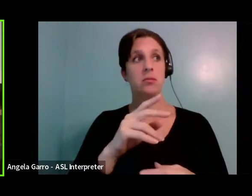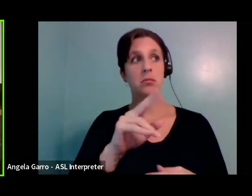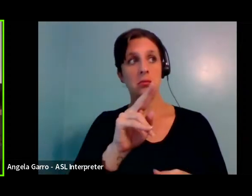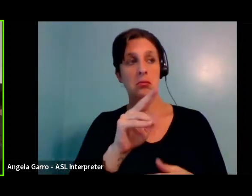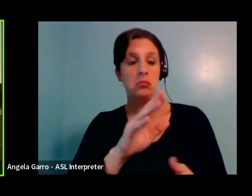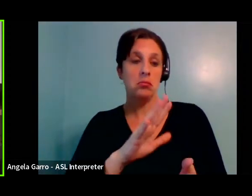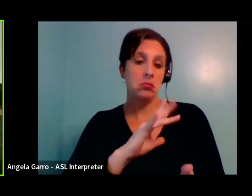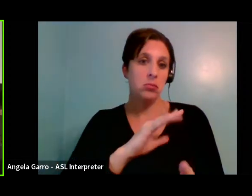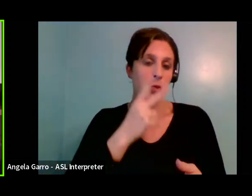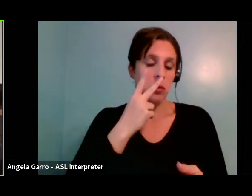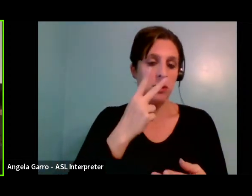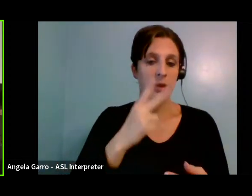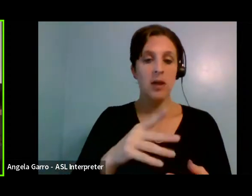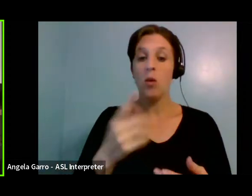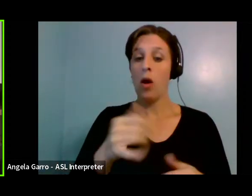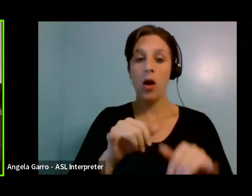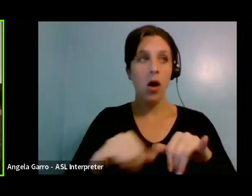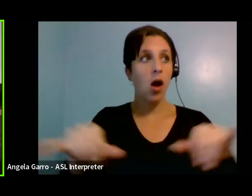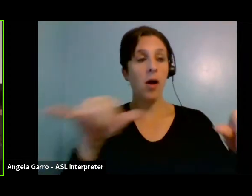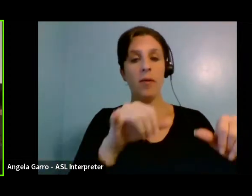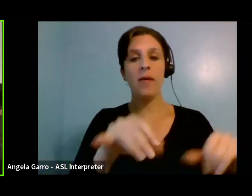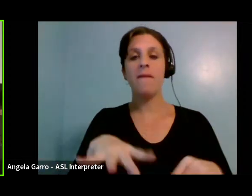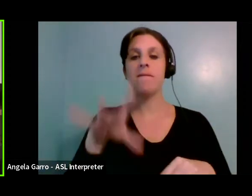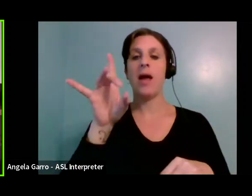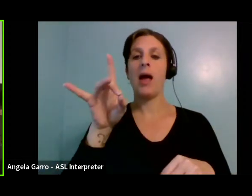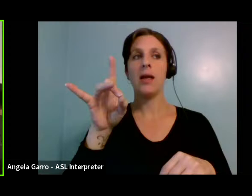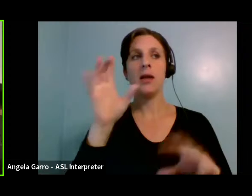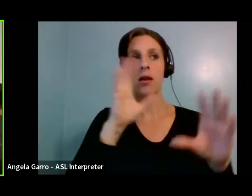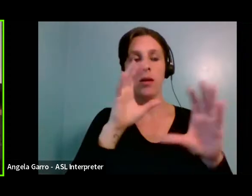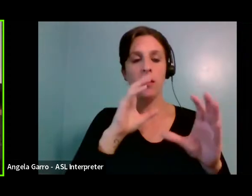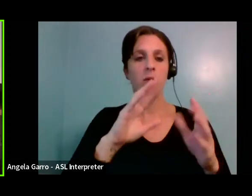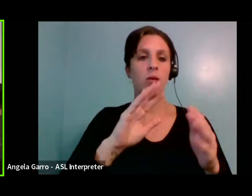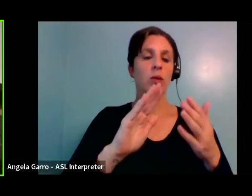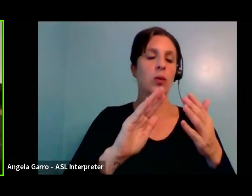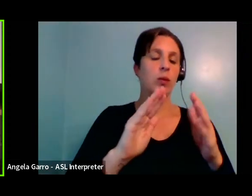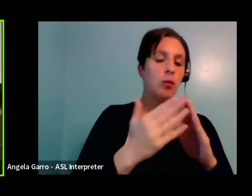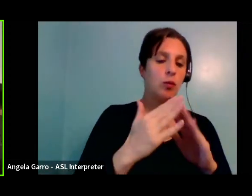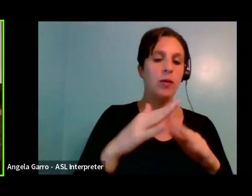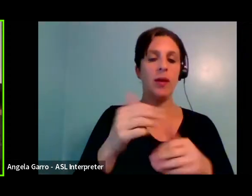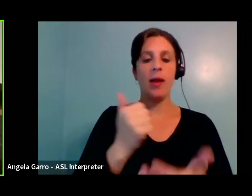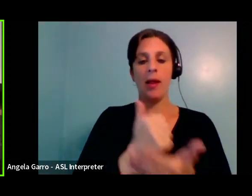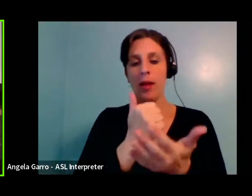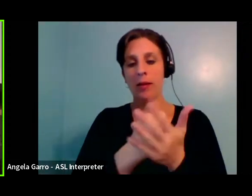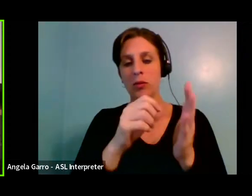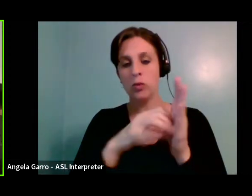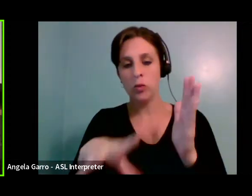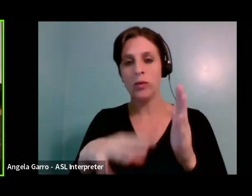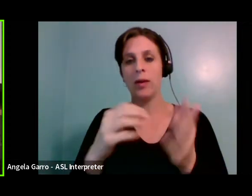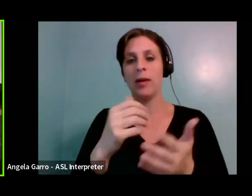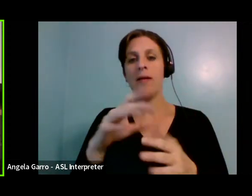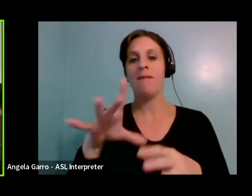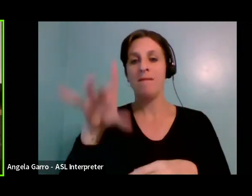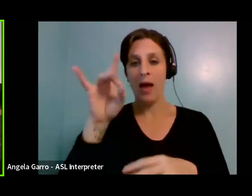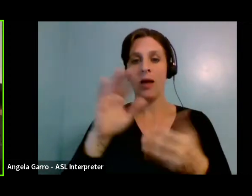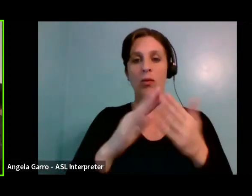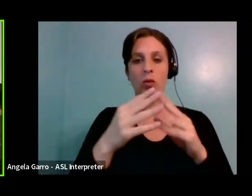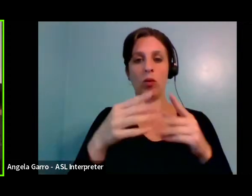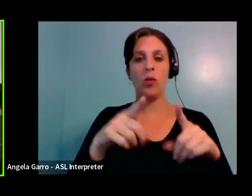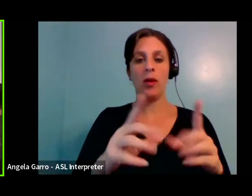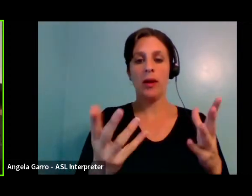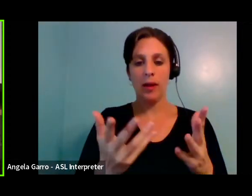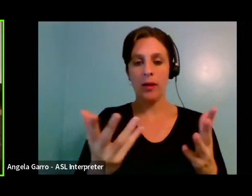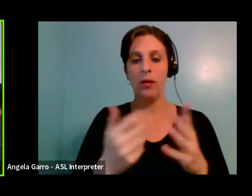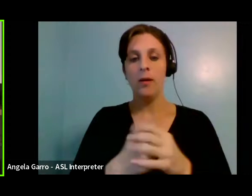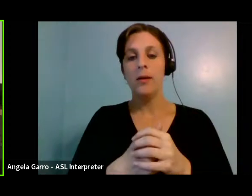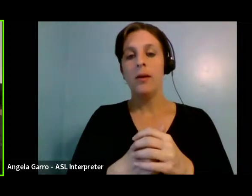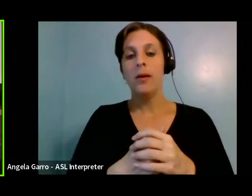themes were finding community, helping the students find community as they were here. And